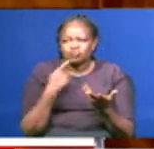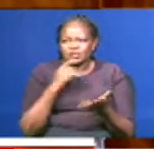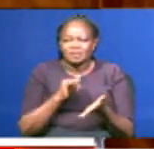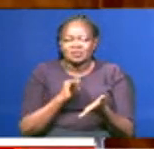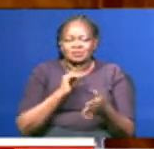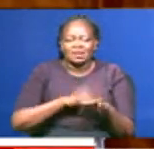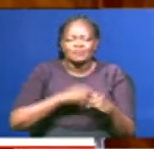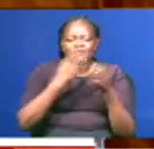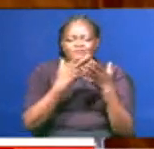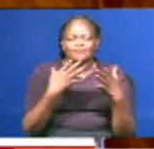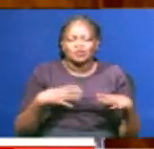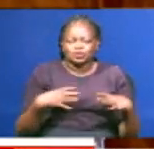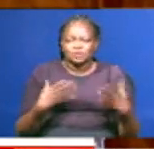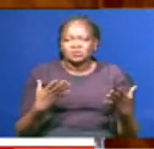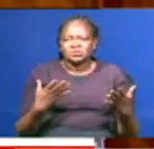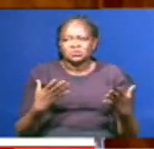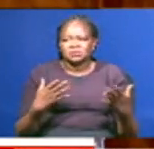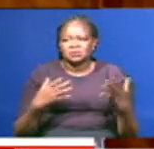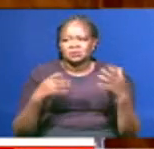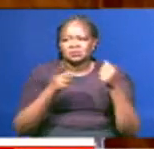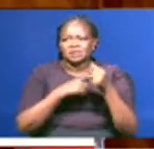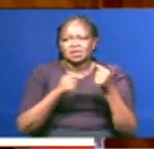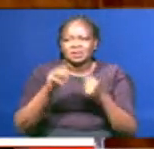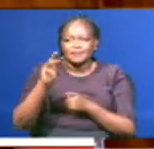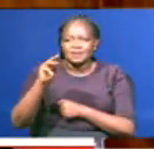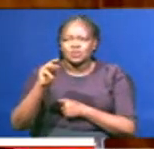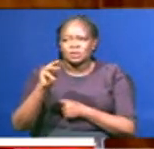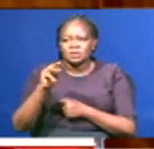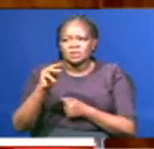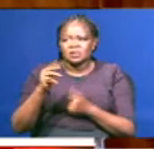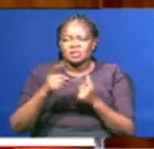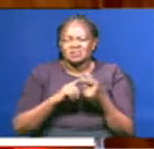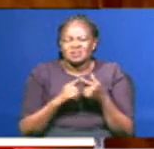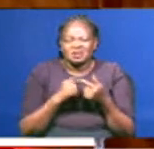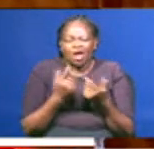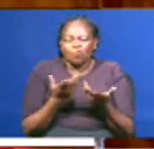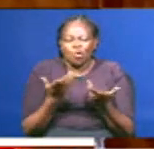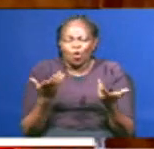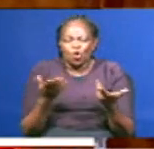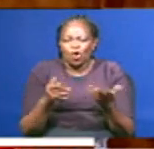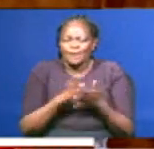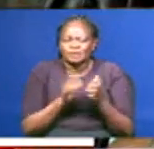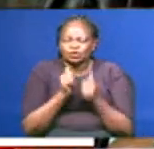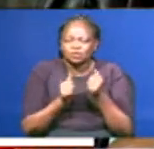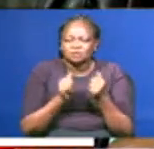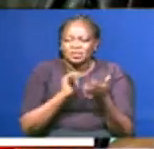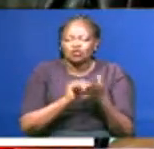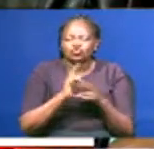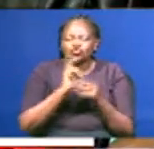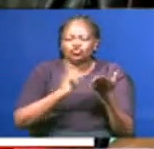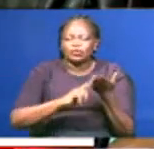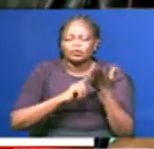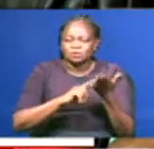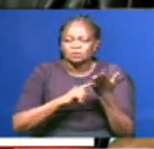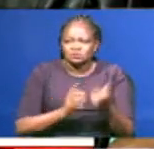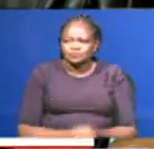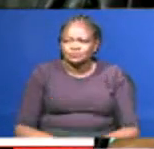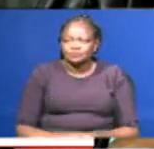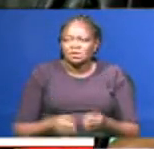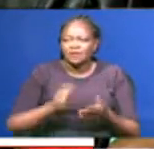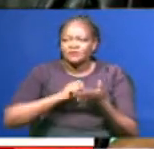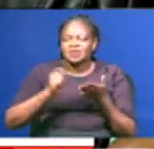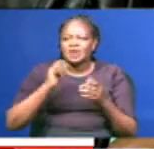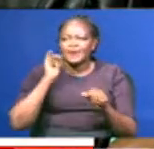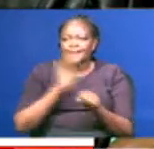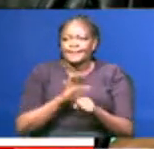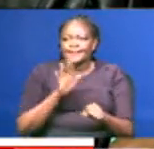already 60 million, what basis do you use to negotiate that again? I have written, I can demonstrate, I have written so